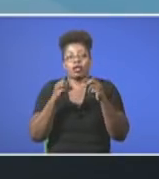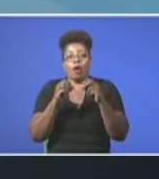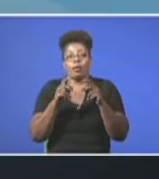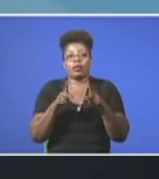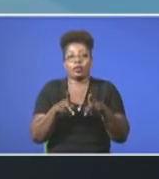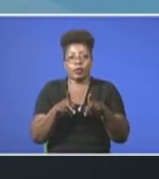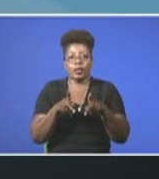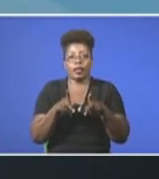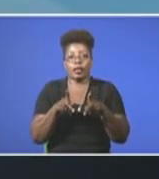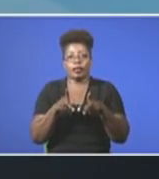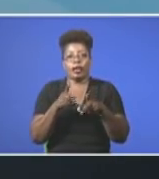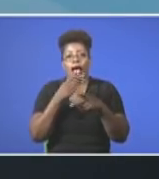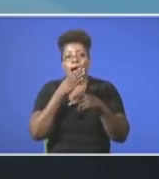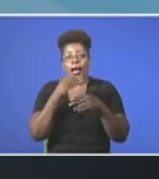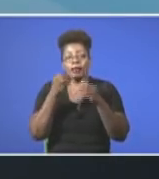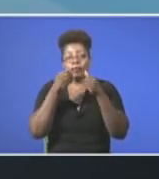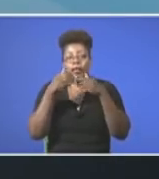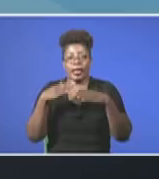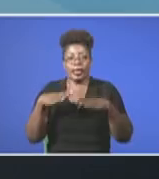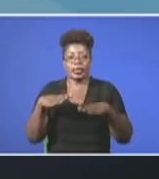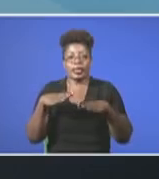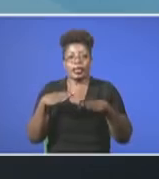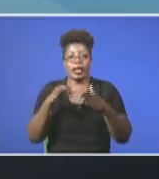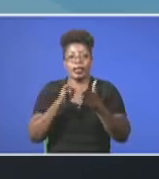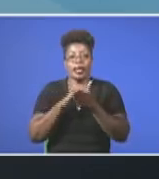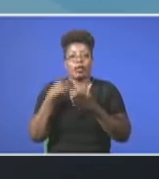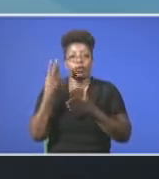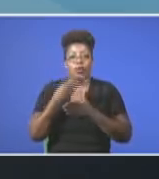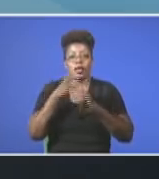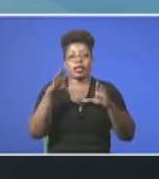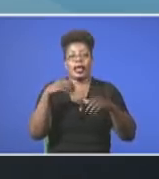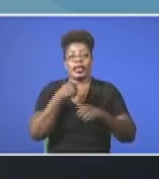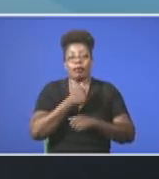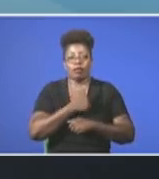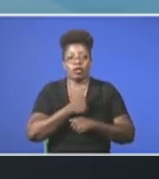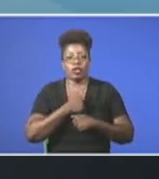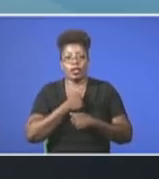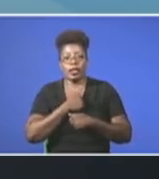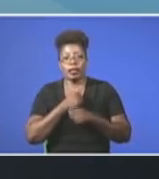opportunity and blessing that we can appreciate.